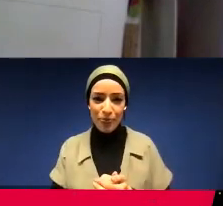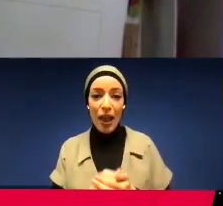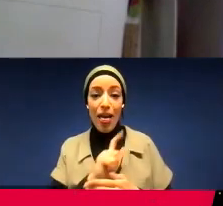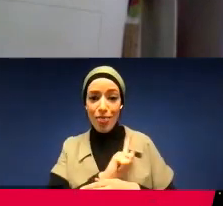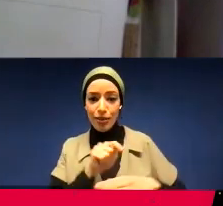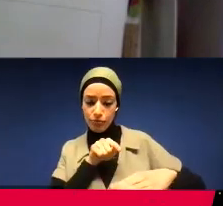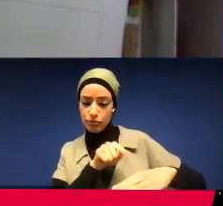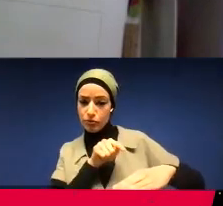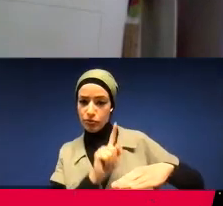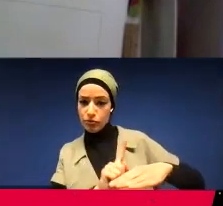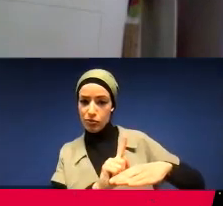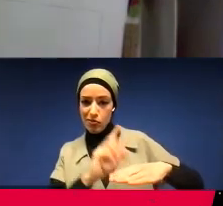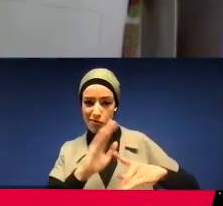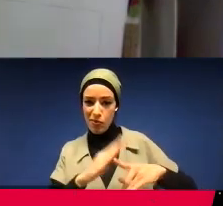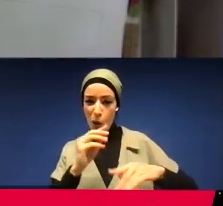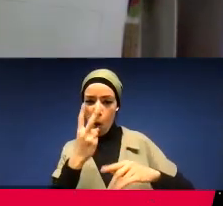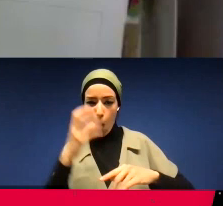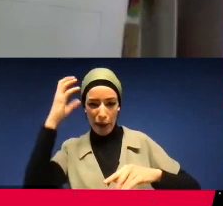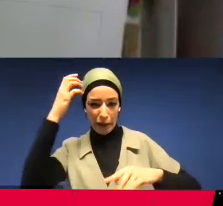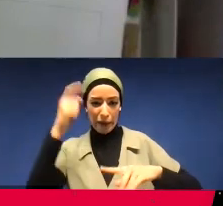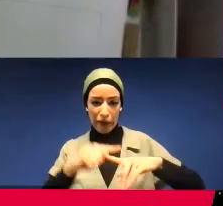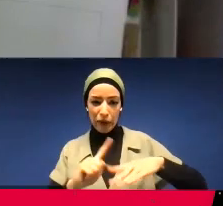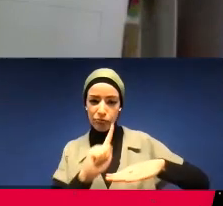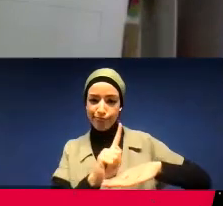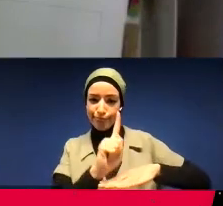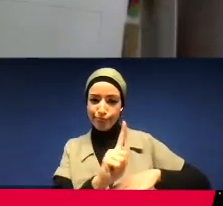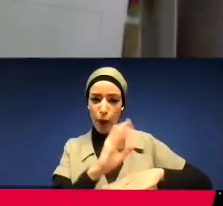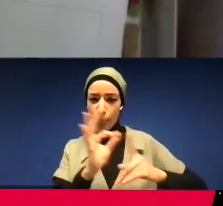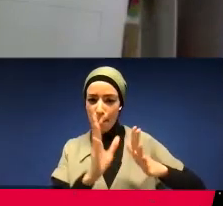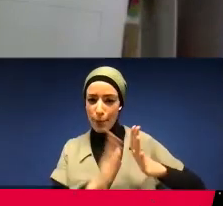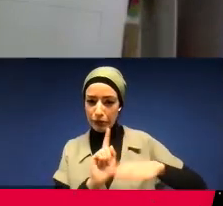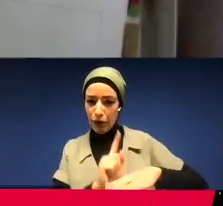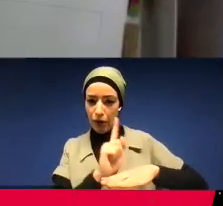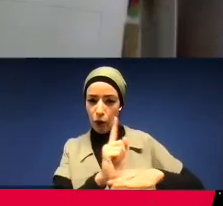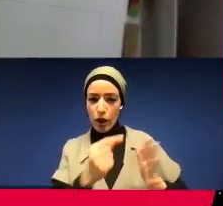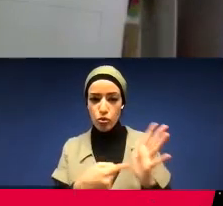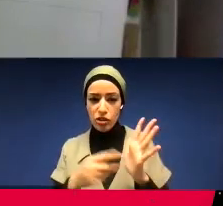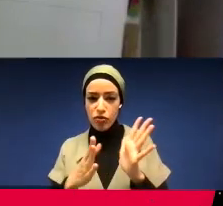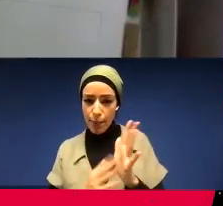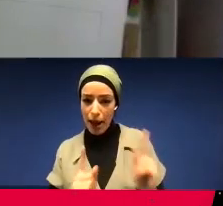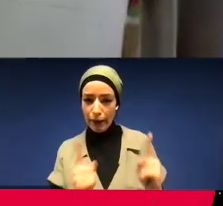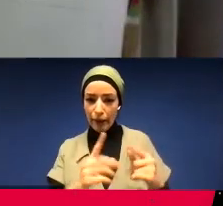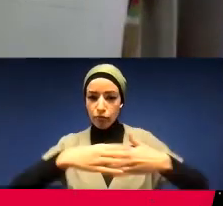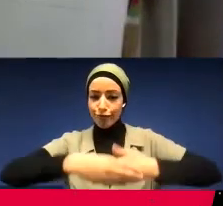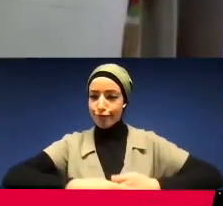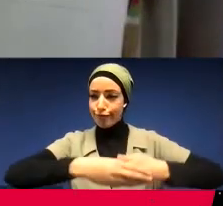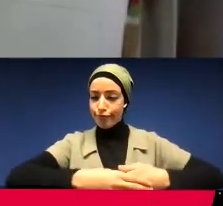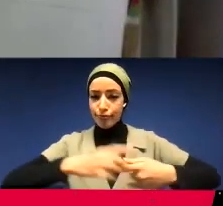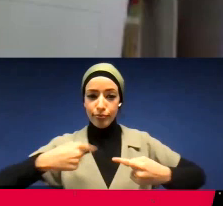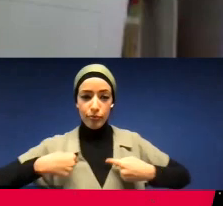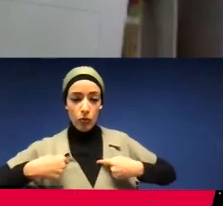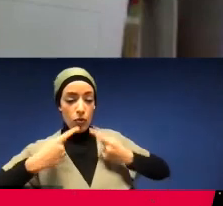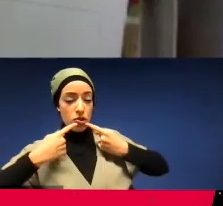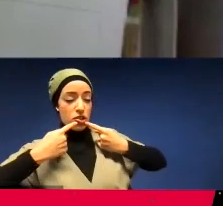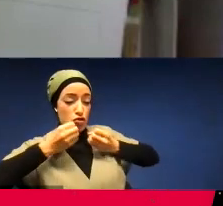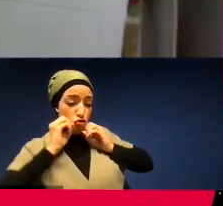to Theresa May to shake hand outside in Downing Street, we were screaming, "Down! Why are you hosting dictators?